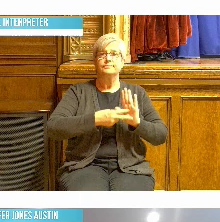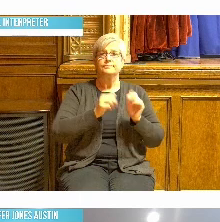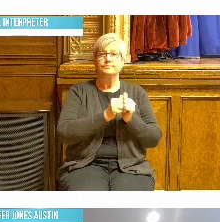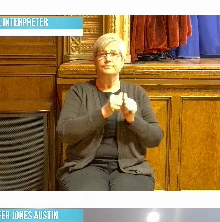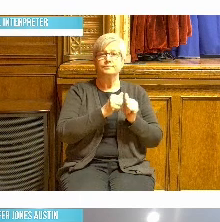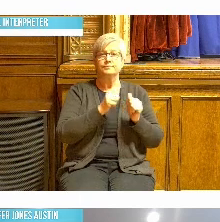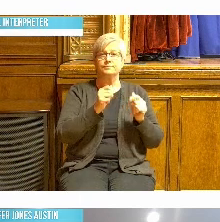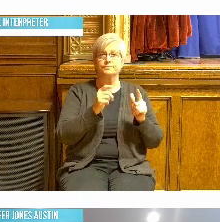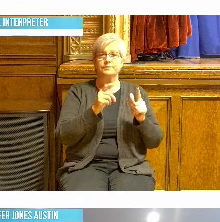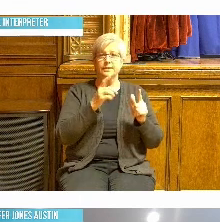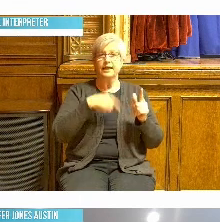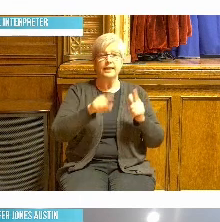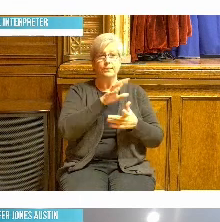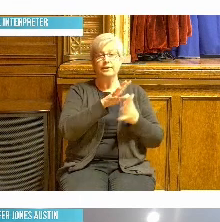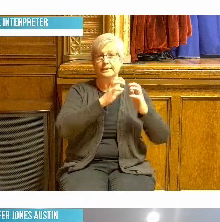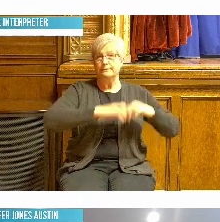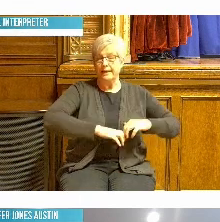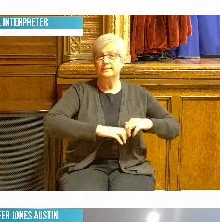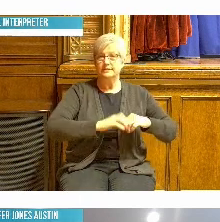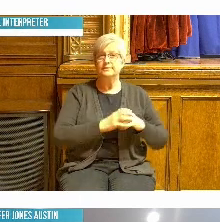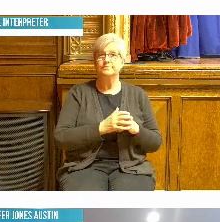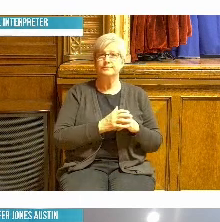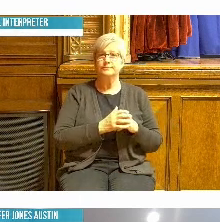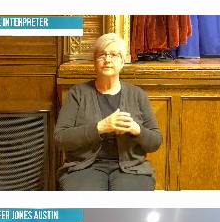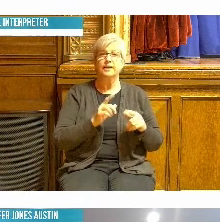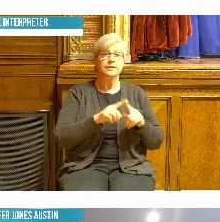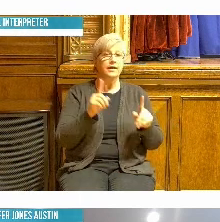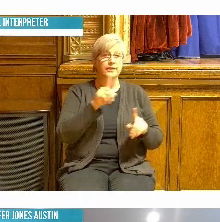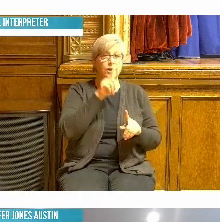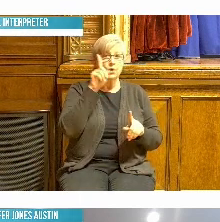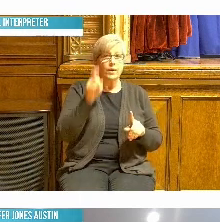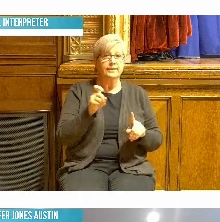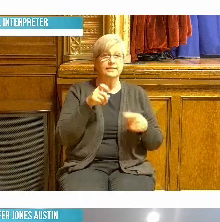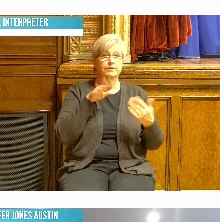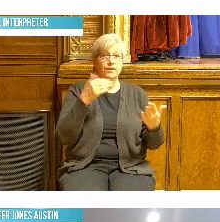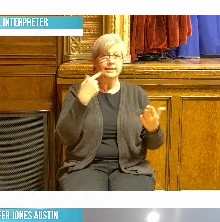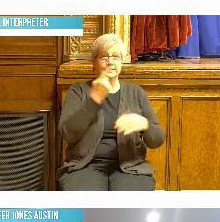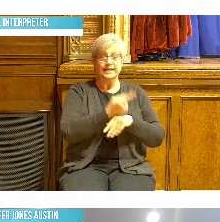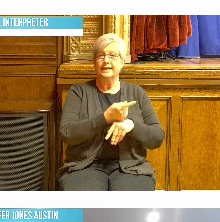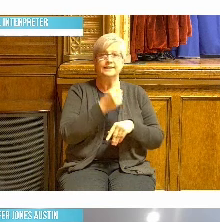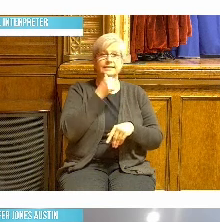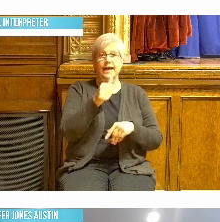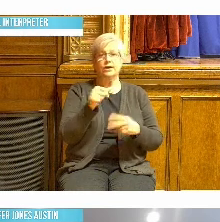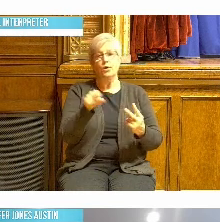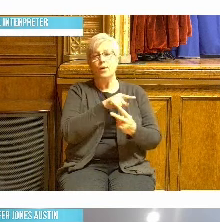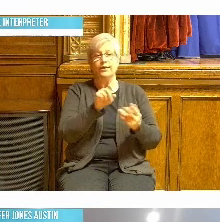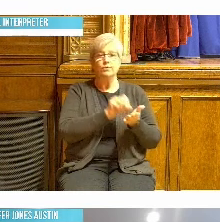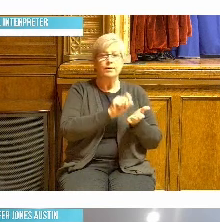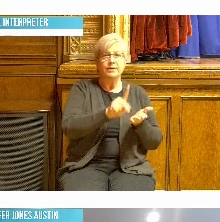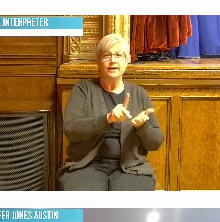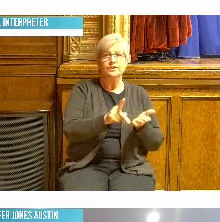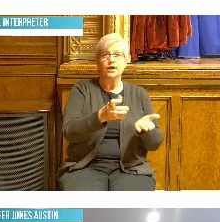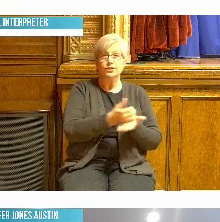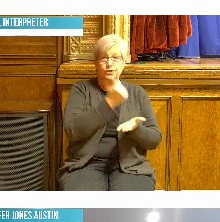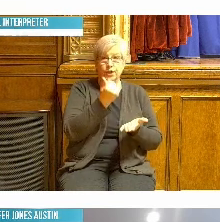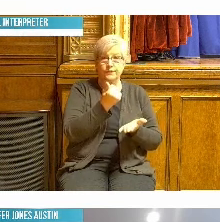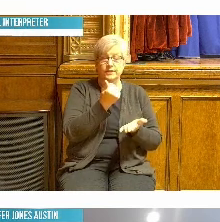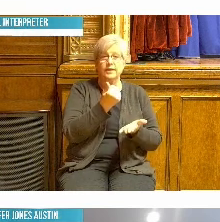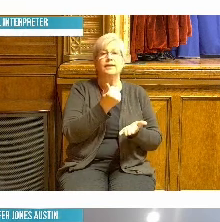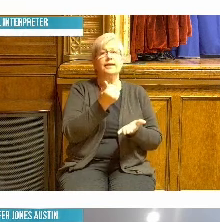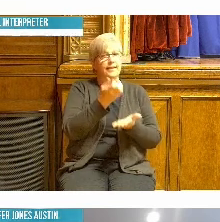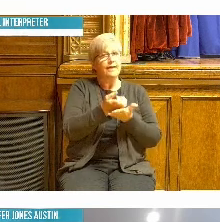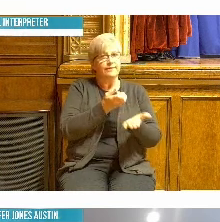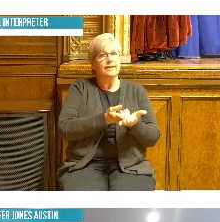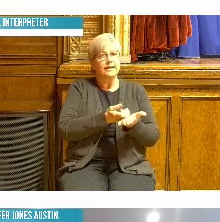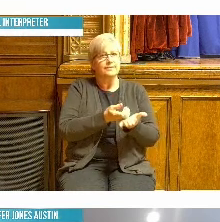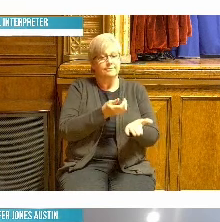with which they were dismantled. The question before us today is not whether or not reparations are deserved. The